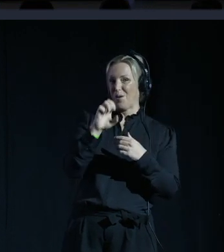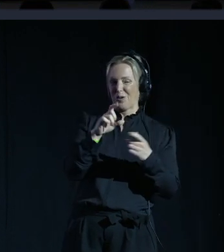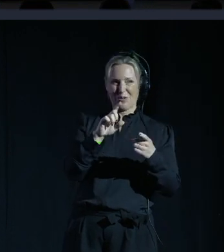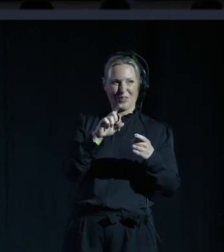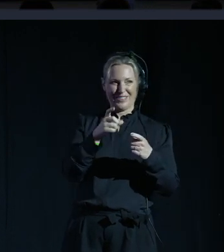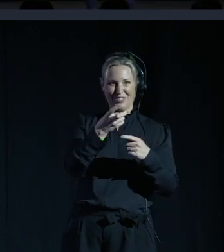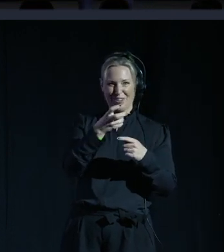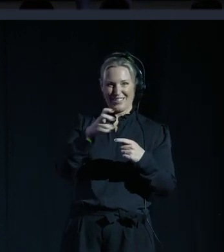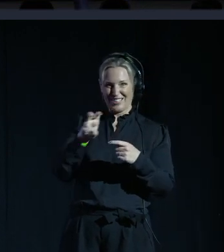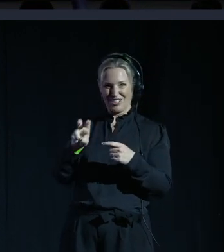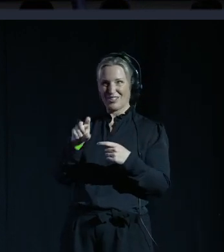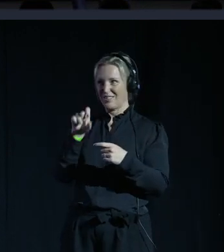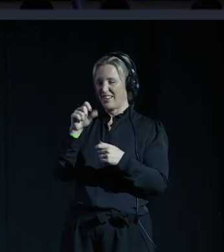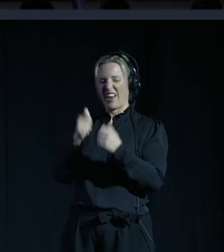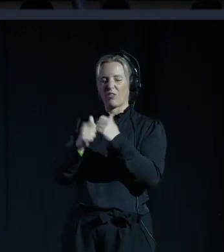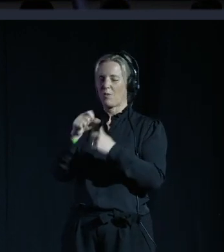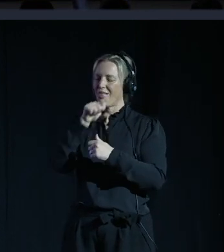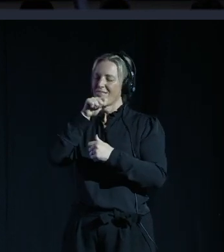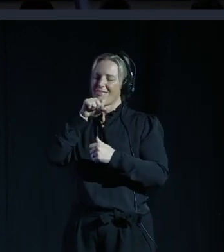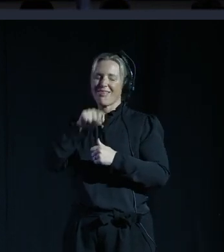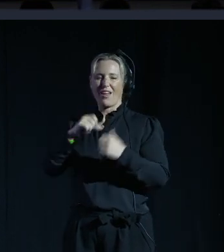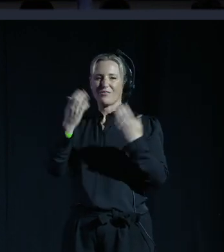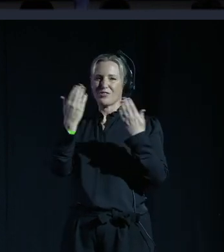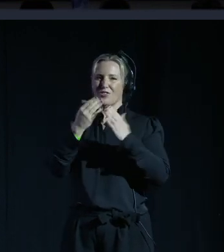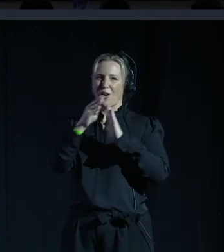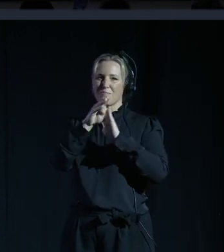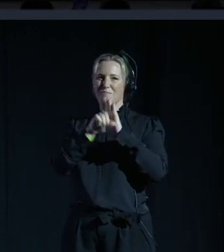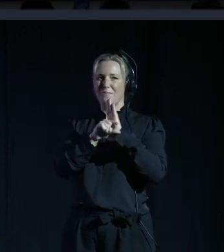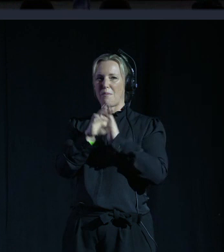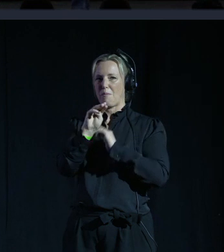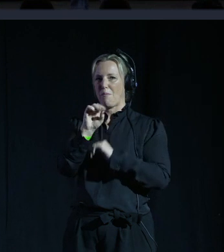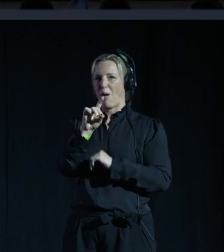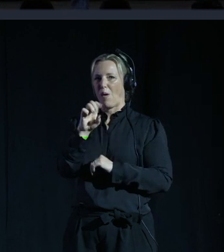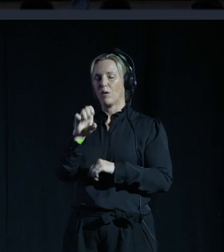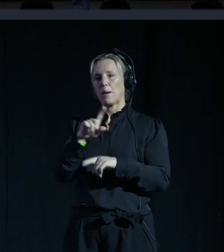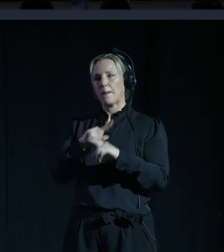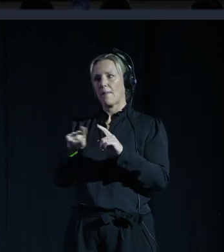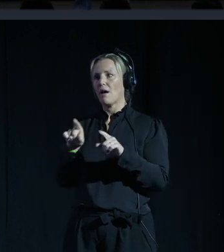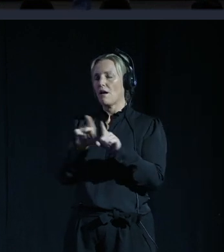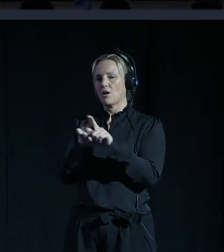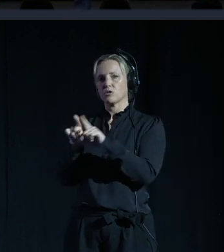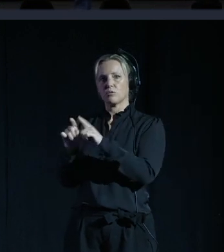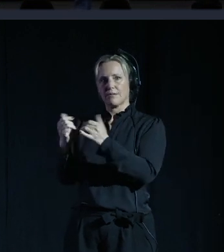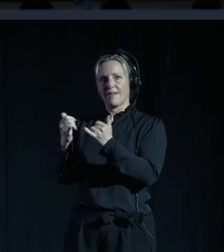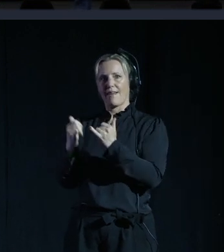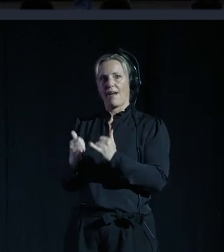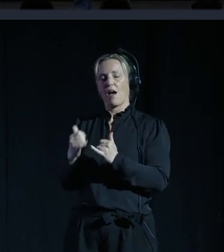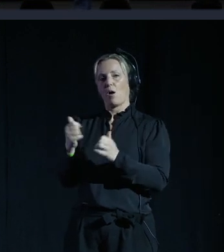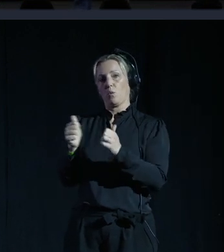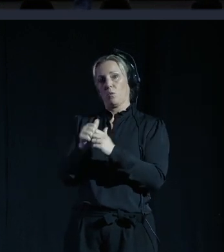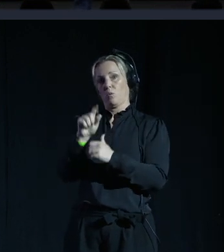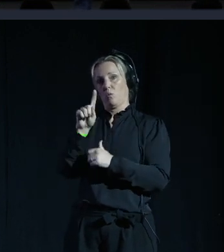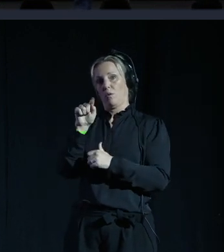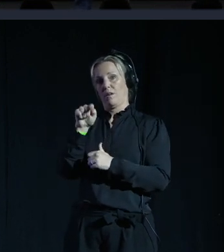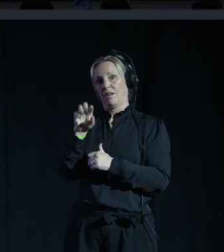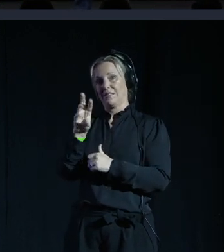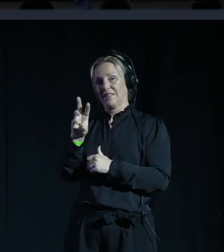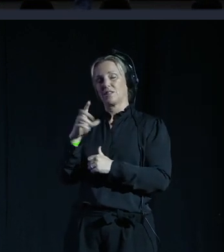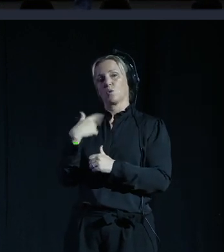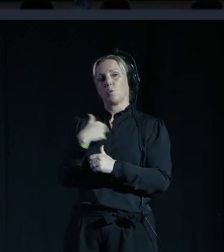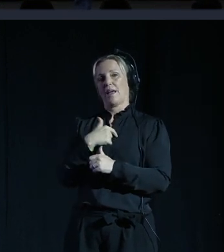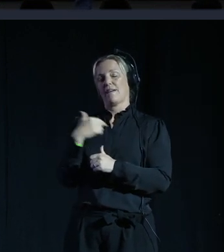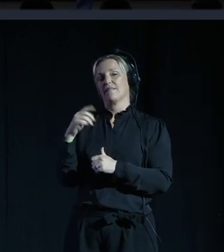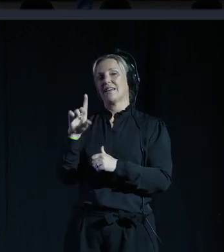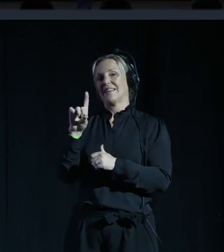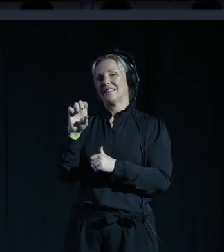loves dark mode, but we're also making it easy to manage dependencies. So now with 1.6, we're actually doing dependency management for